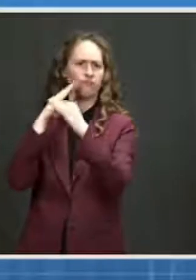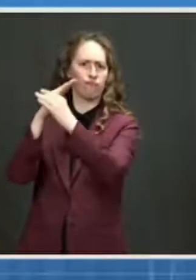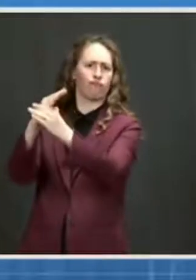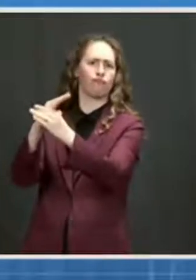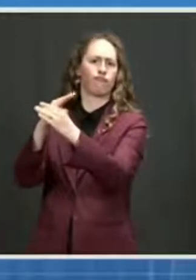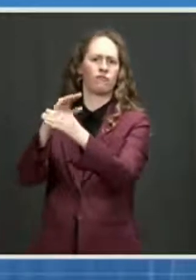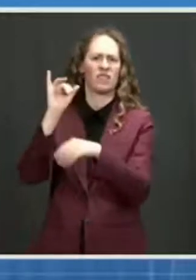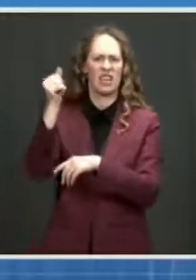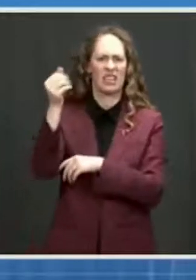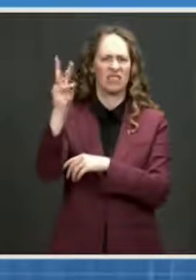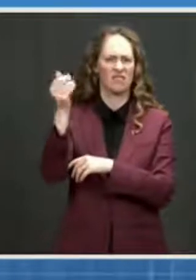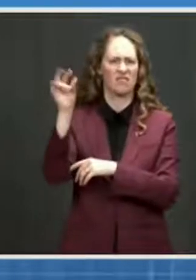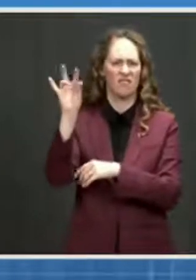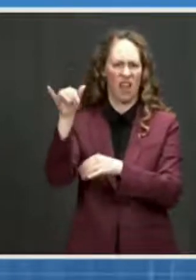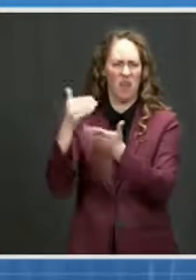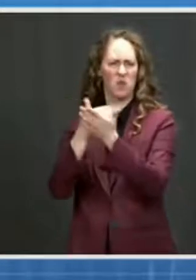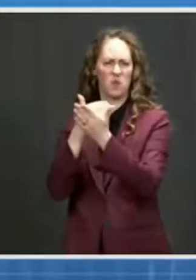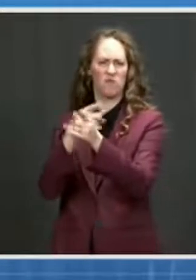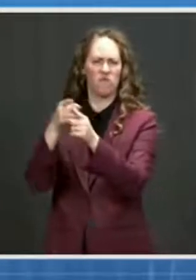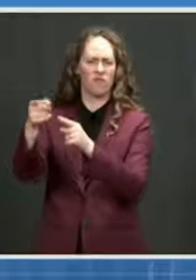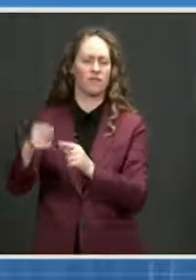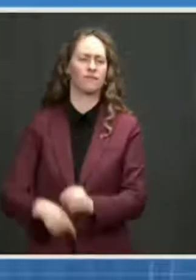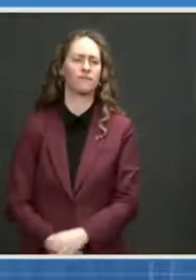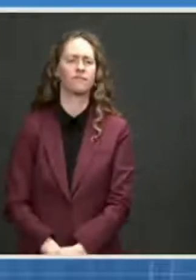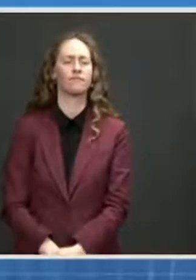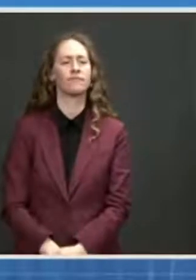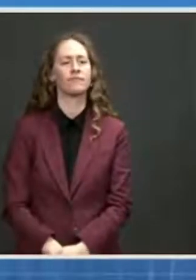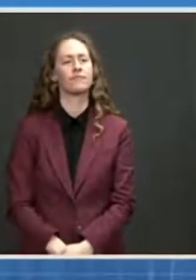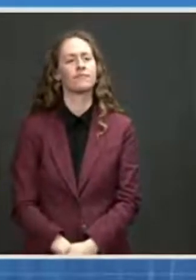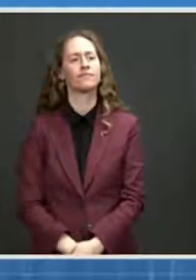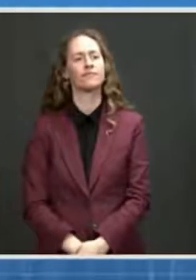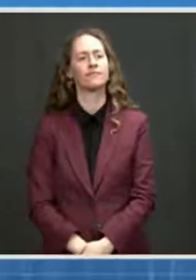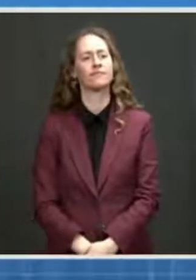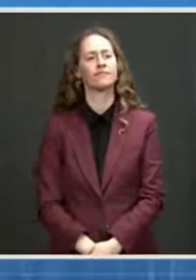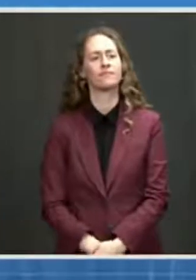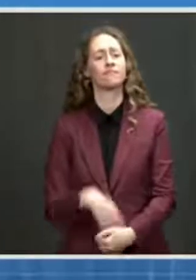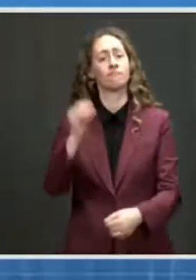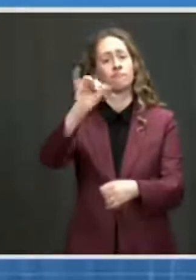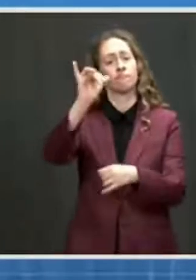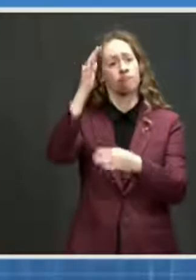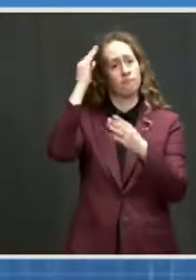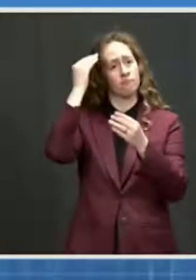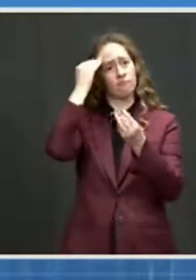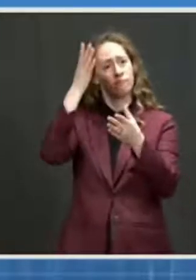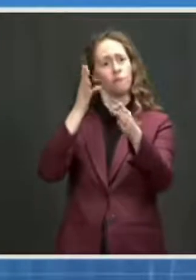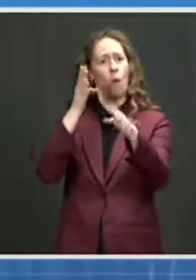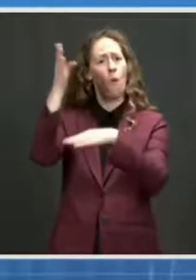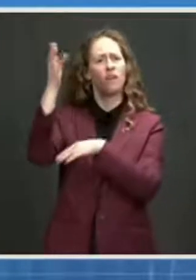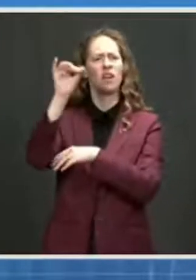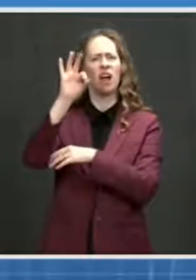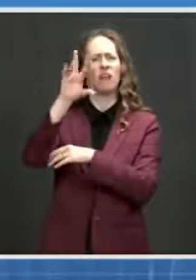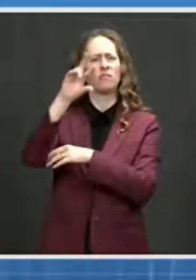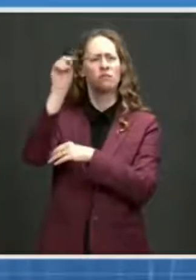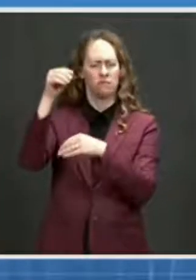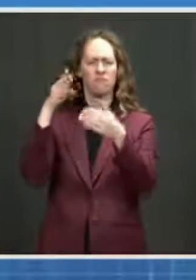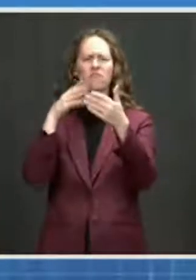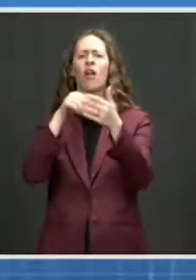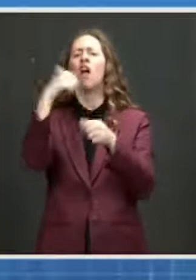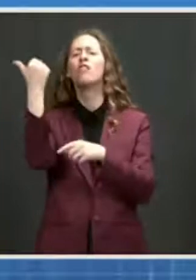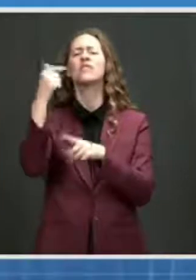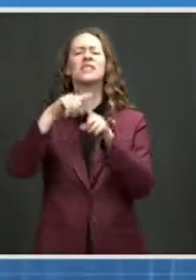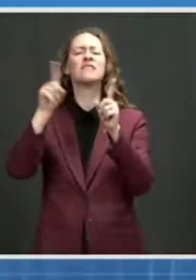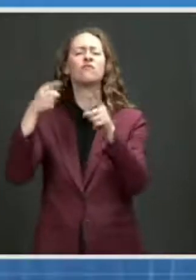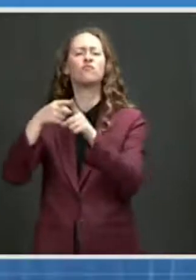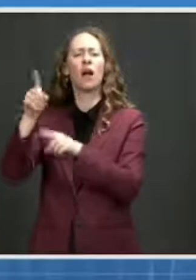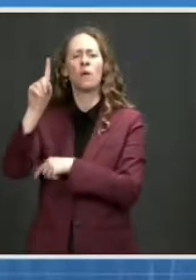multiple times, over 93% effective against the B117. Take a